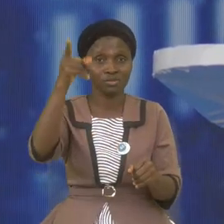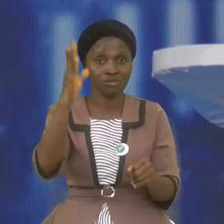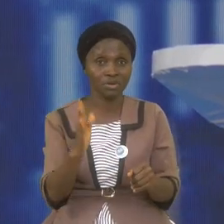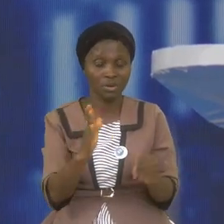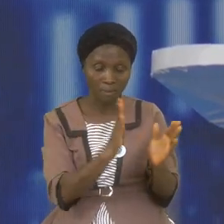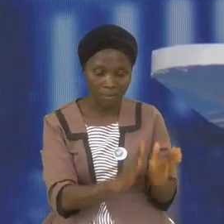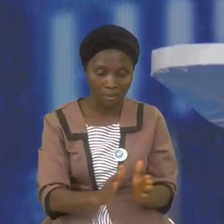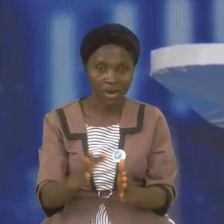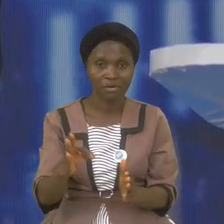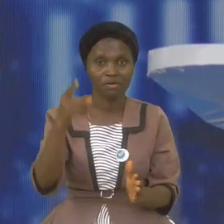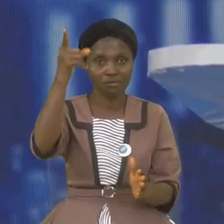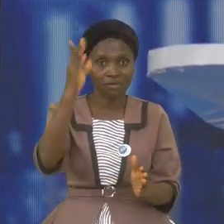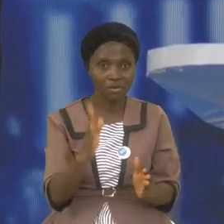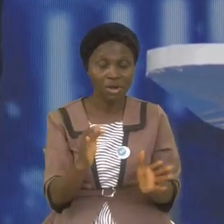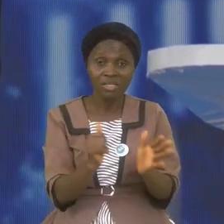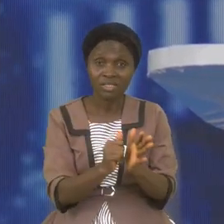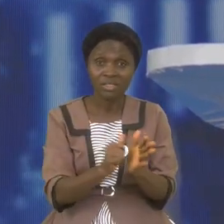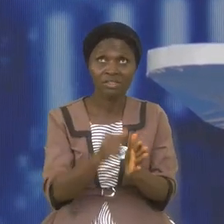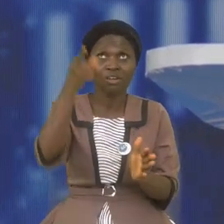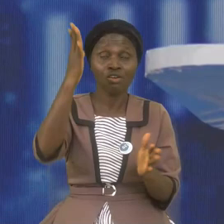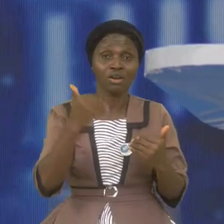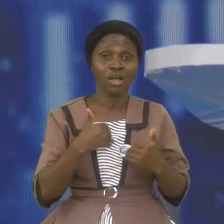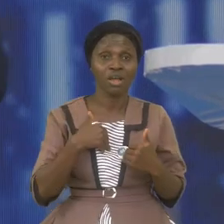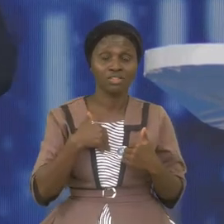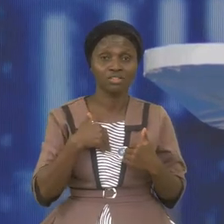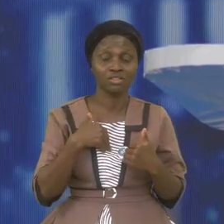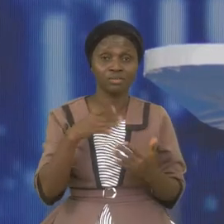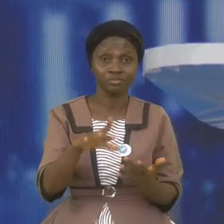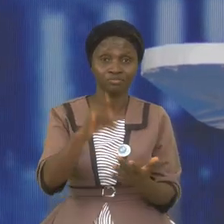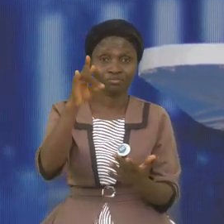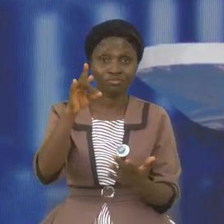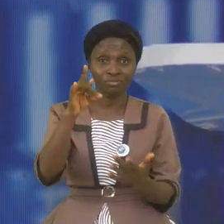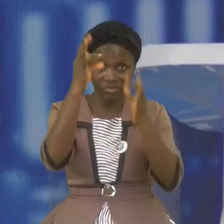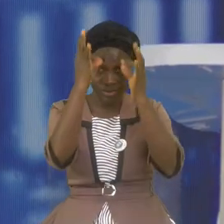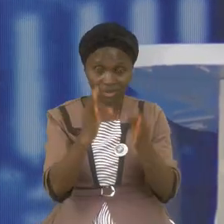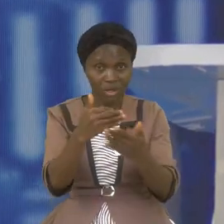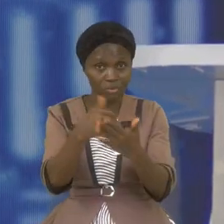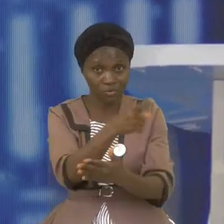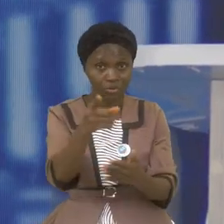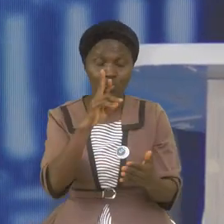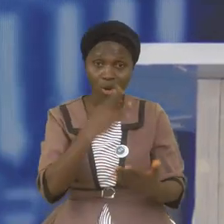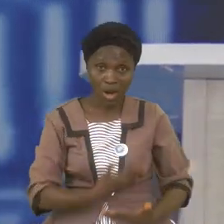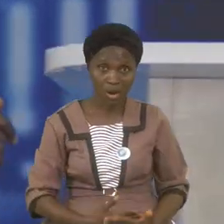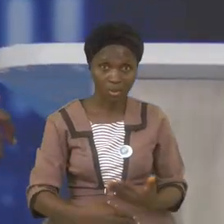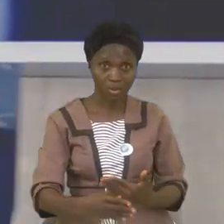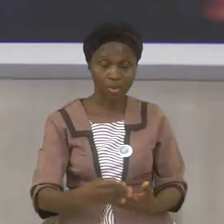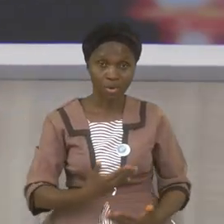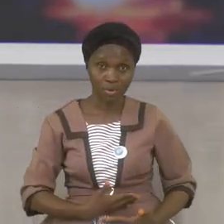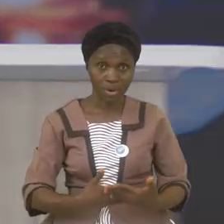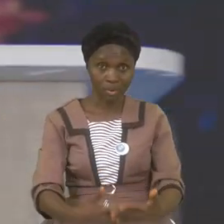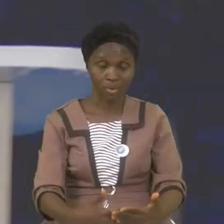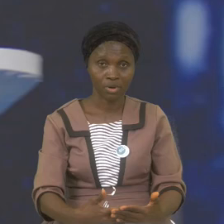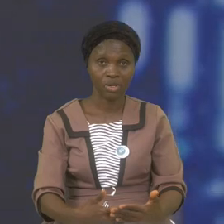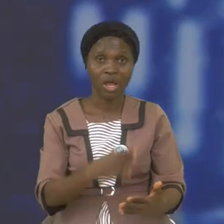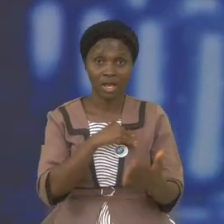God that God had ordained before you were born, and now you are born again, and the counsel of